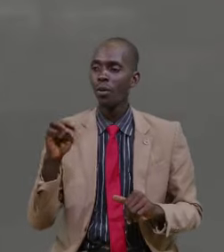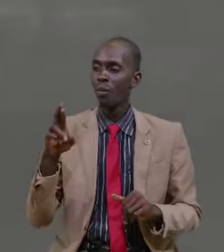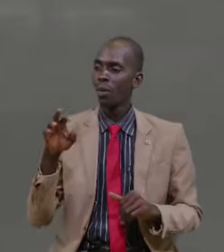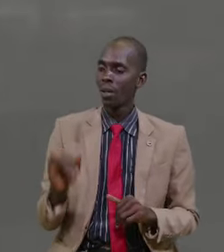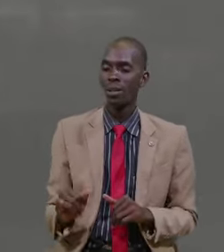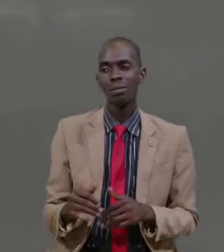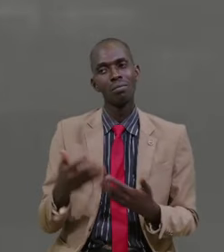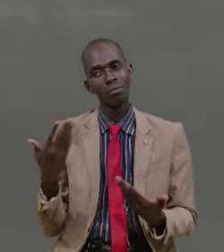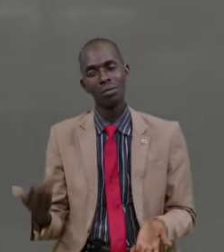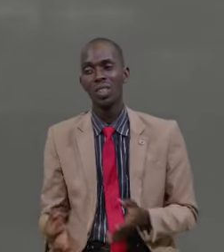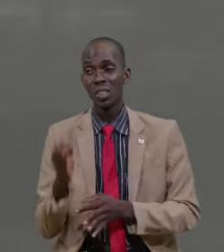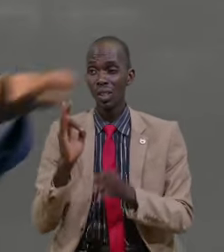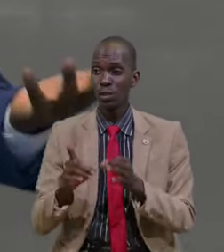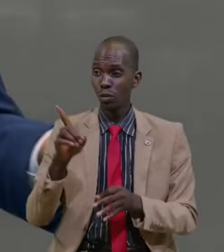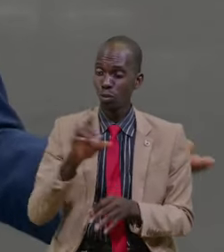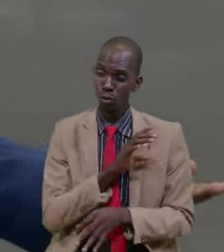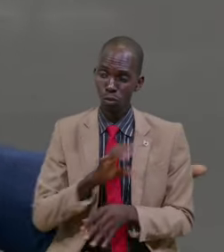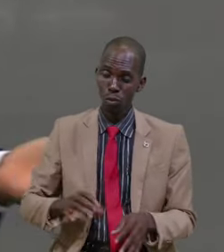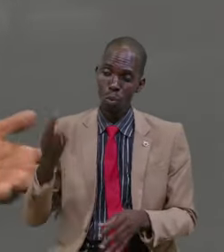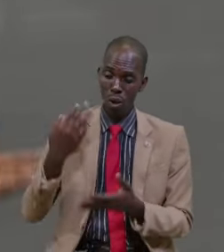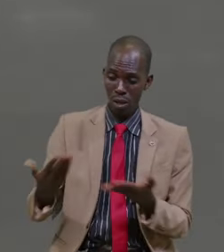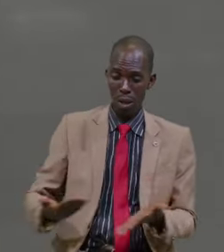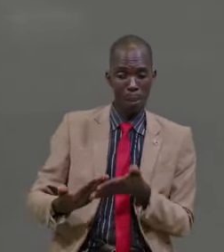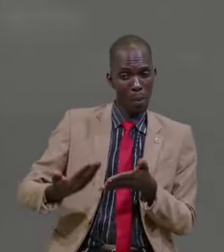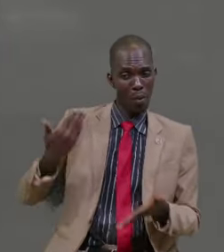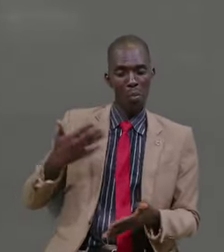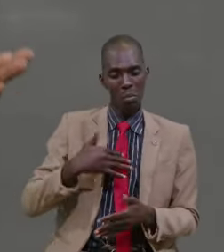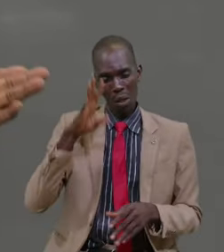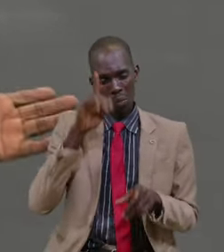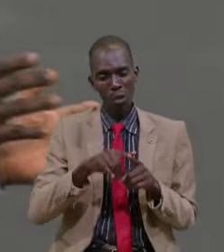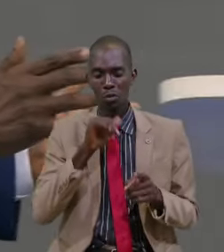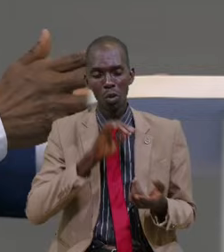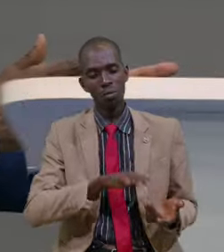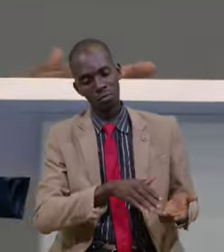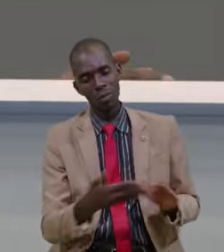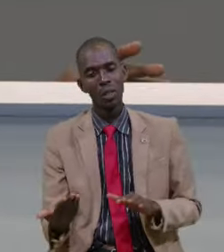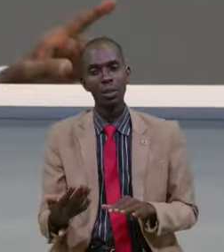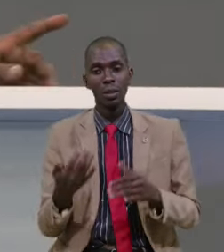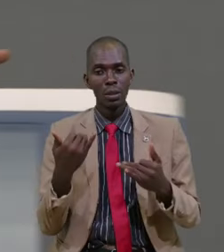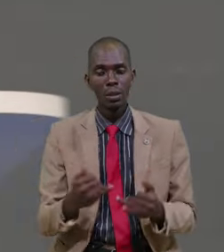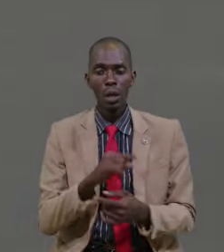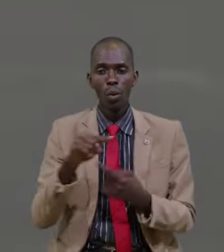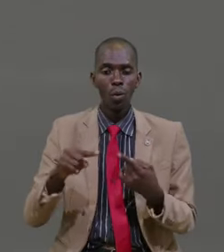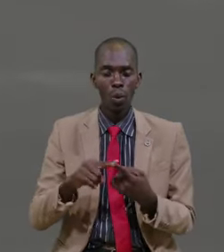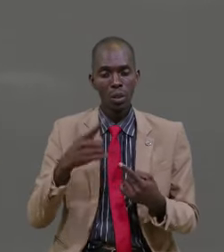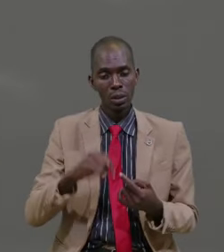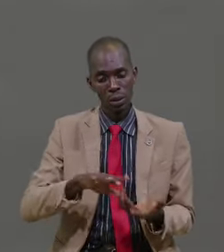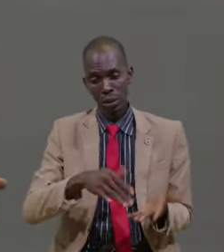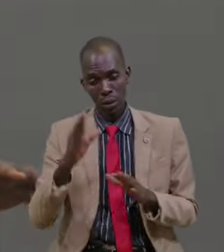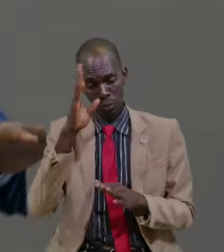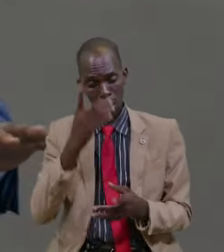here, my brother would not have died. Now Lazarus came forth, and even their